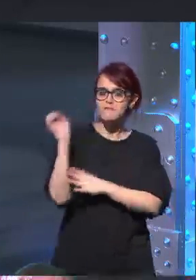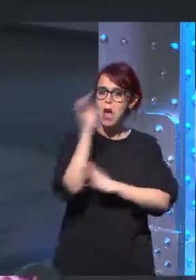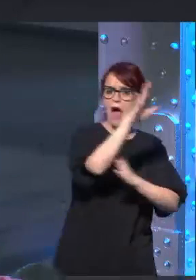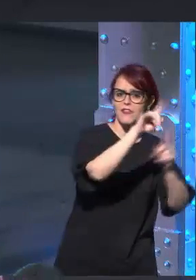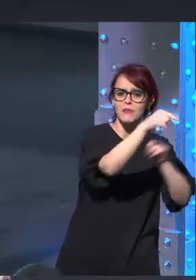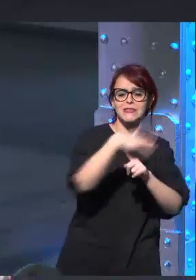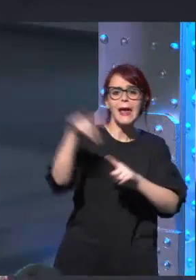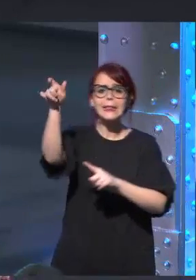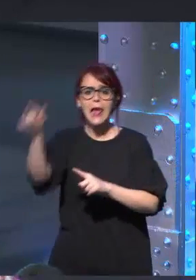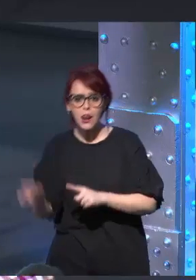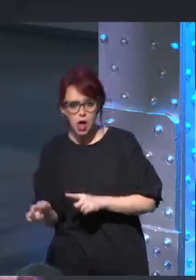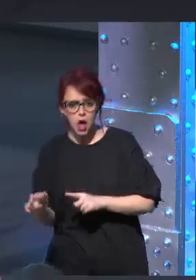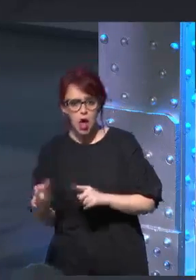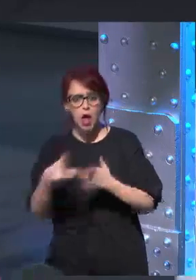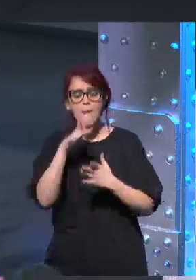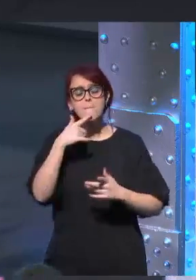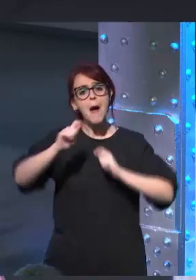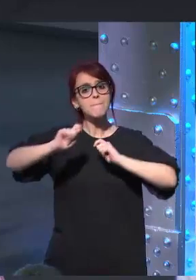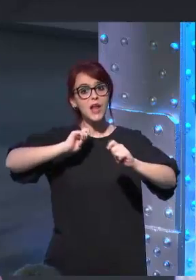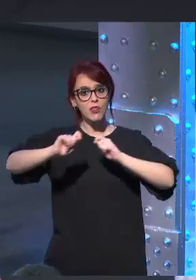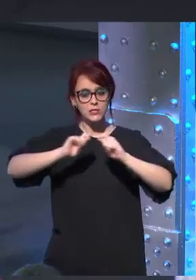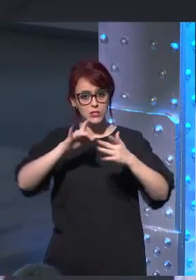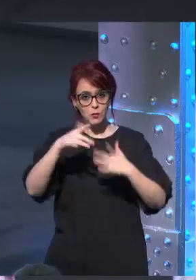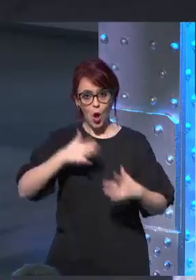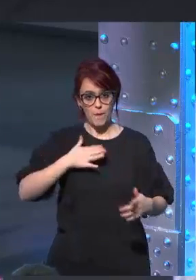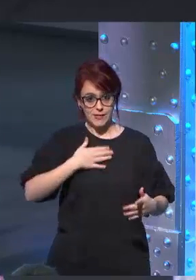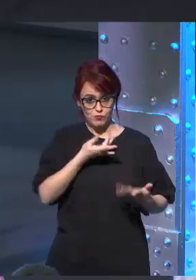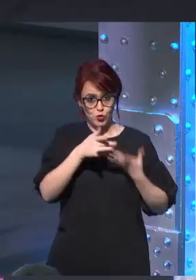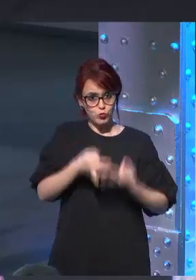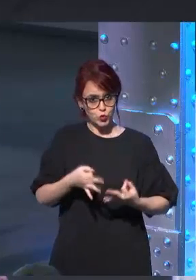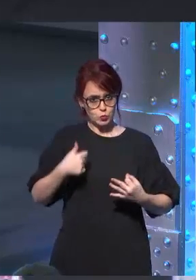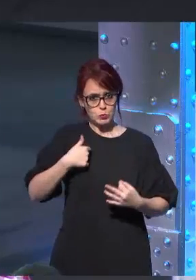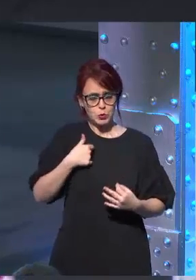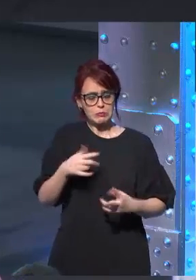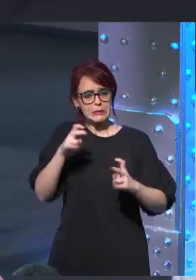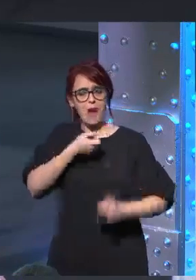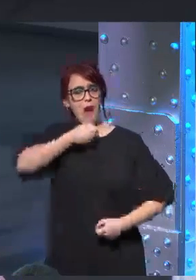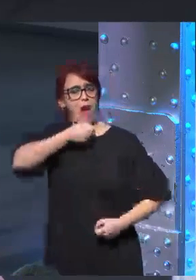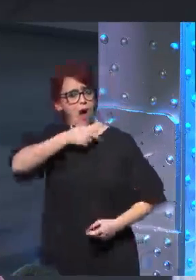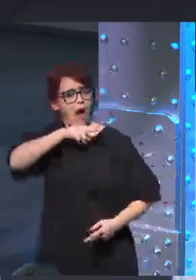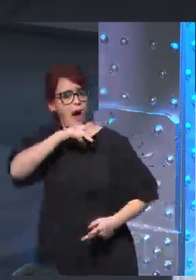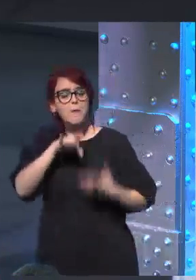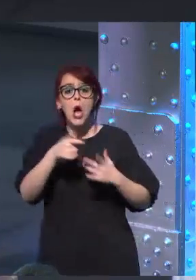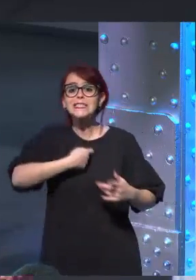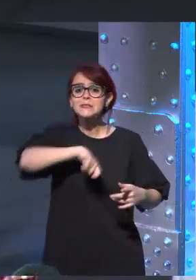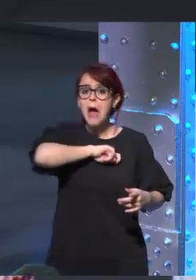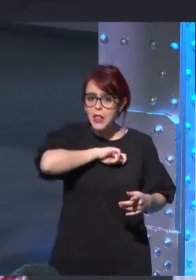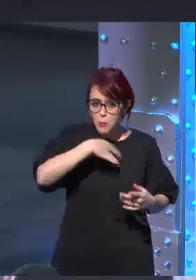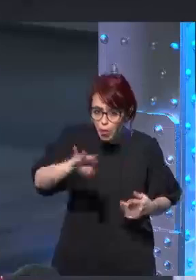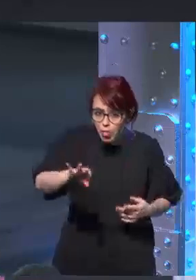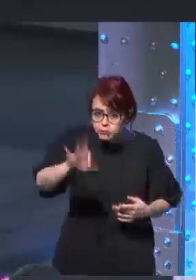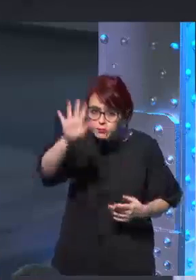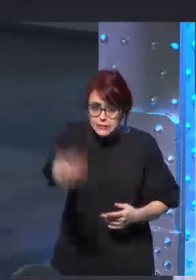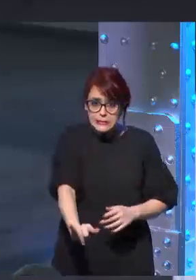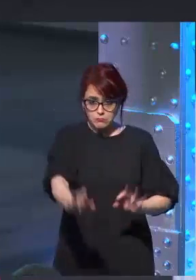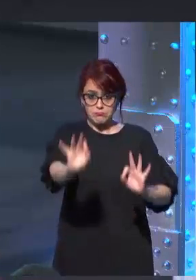been overexposed. It was in Italy, I think. So, a journalist has asked me, and there are some statements of